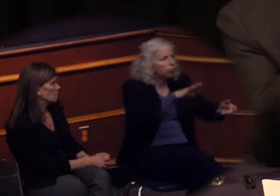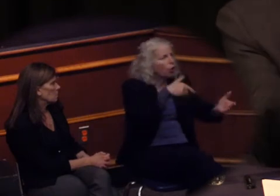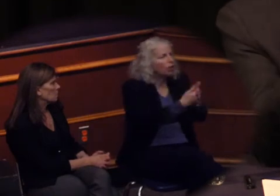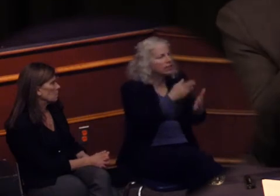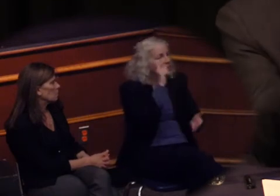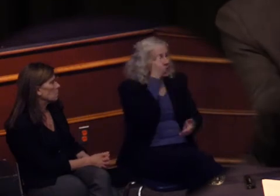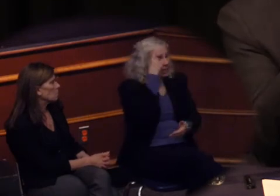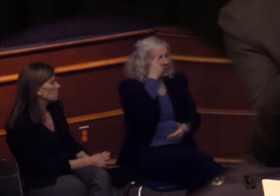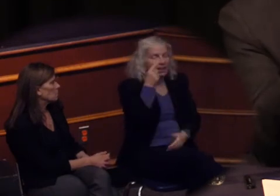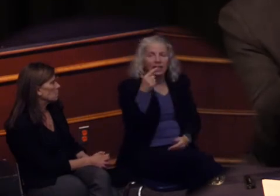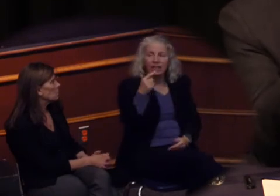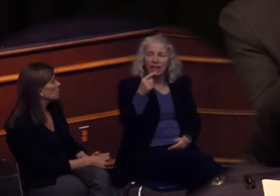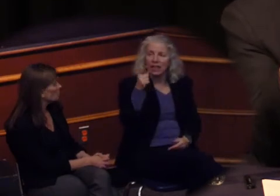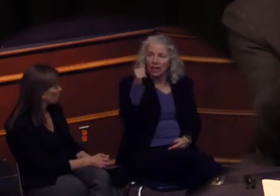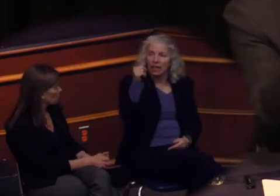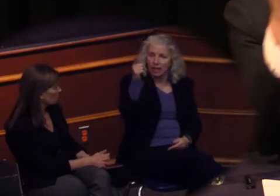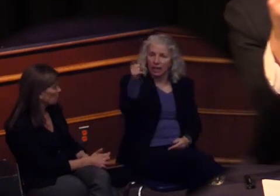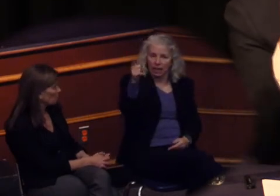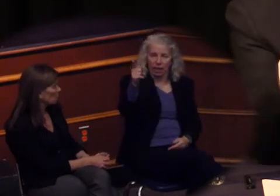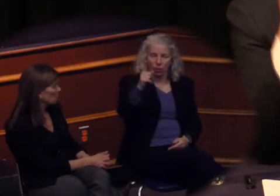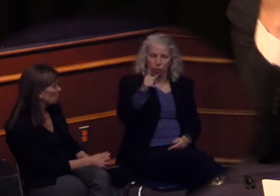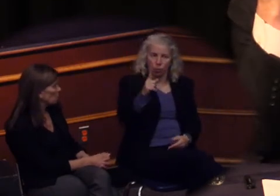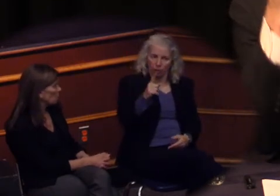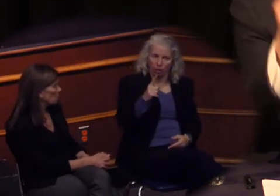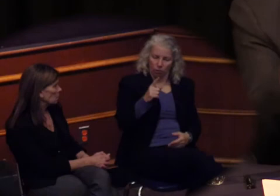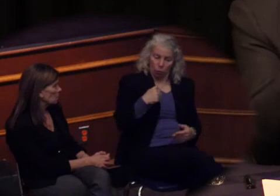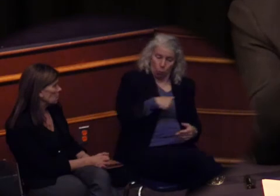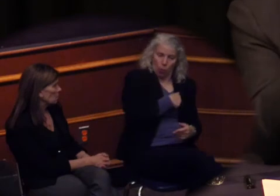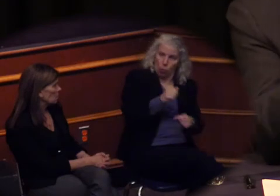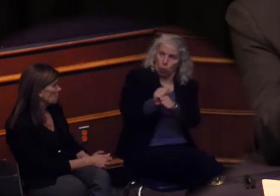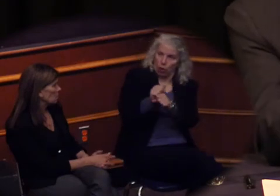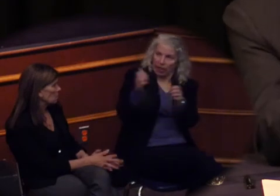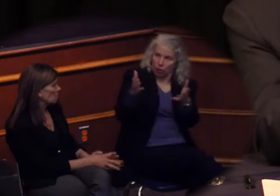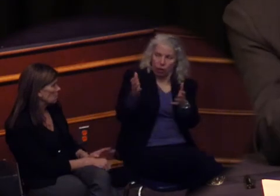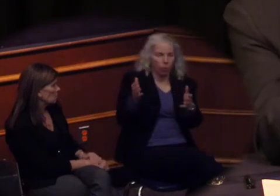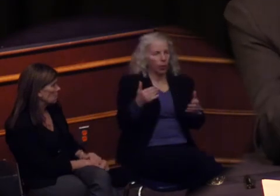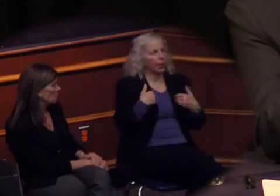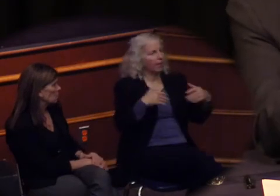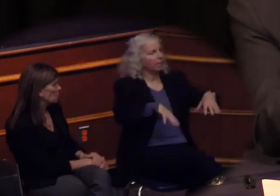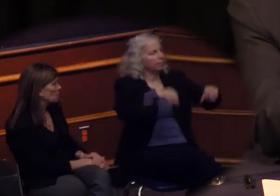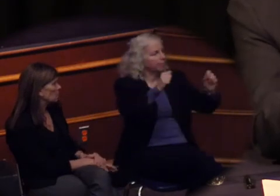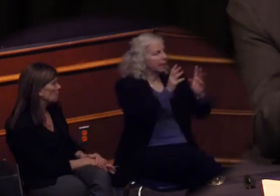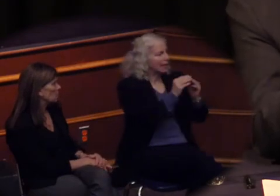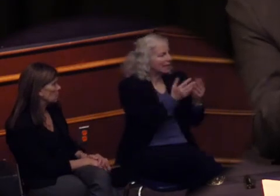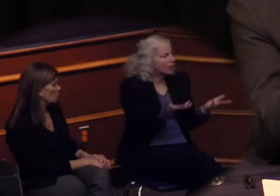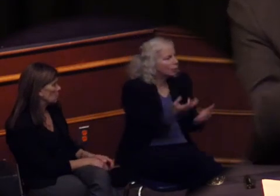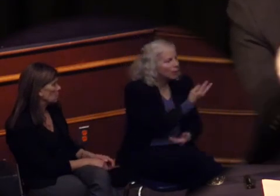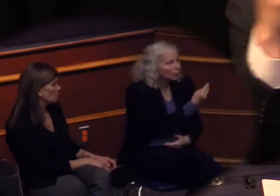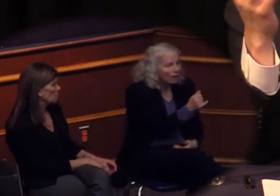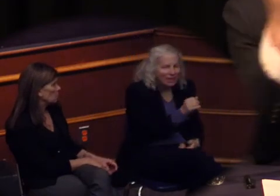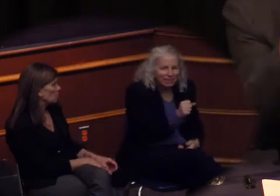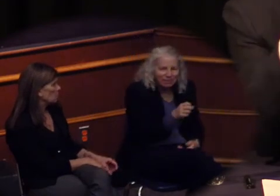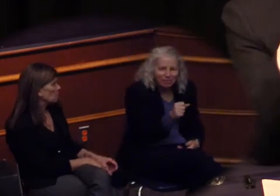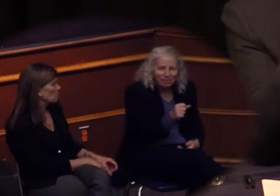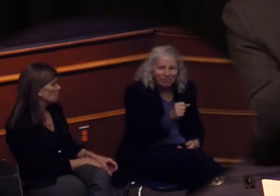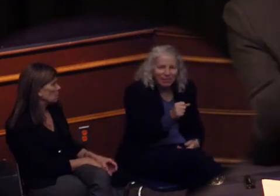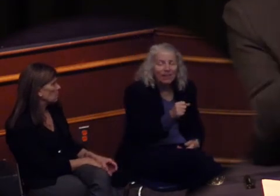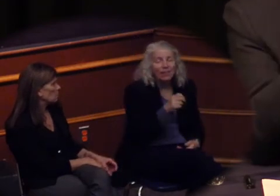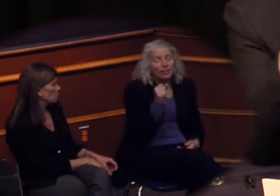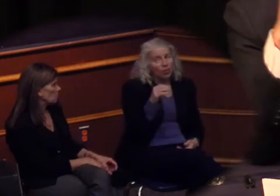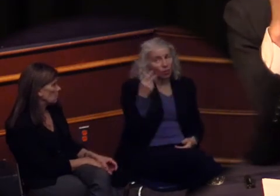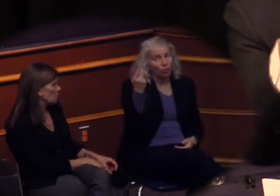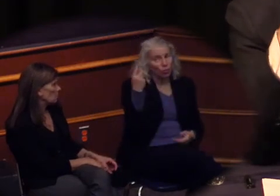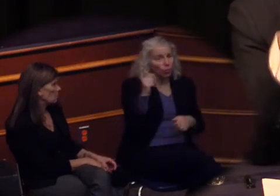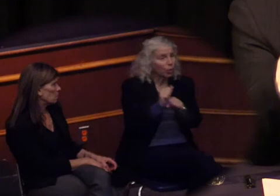would make sure that we were too. Those in his administration, we'd come out here for cabinet meetings. When I was working